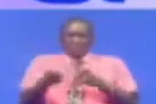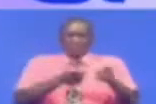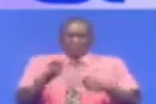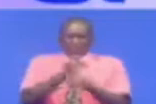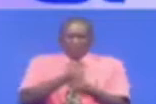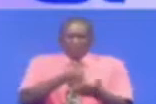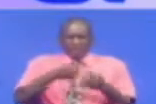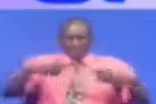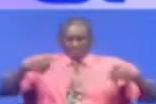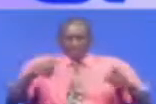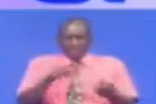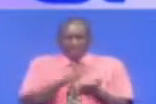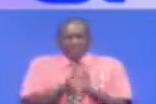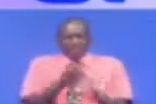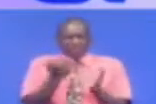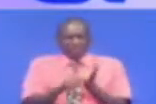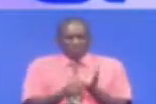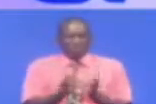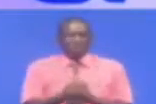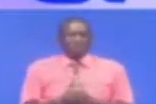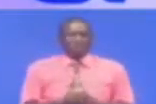it without any interference.